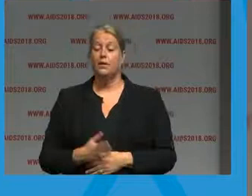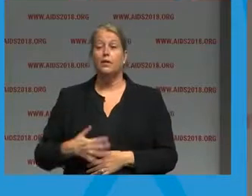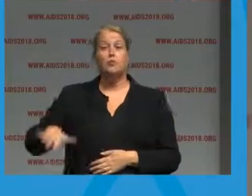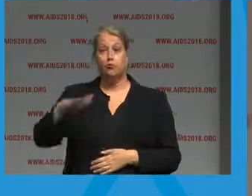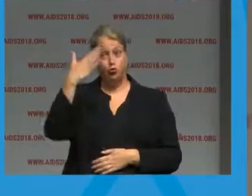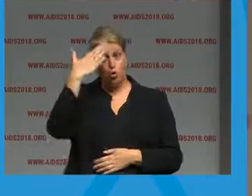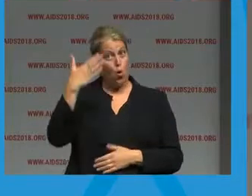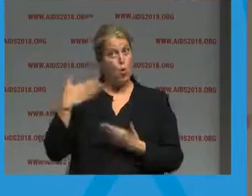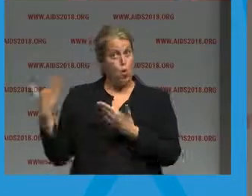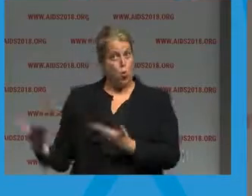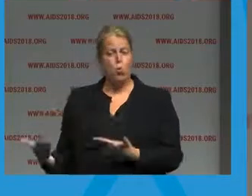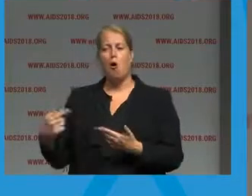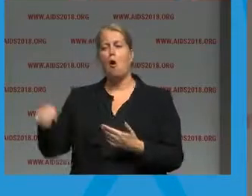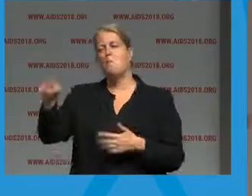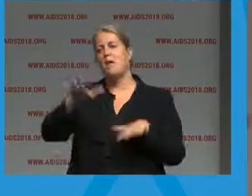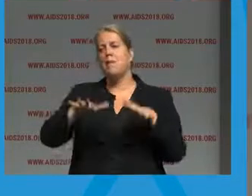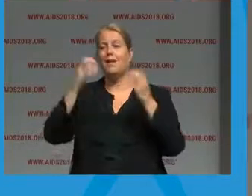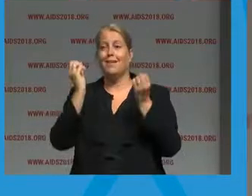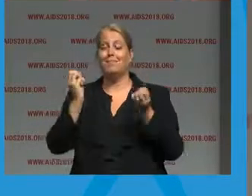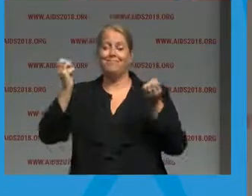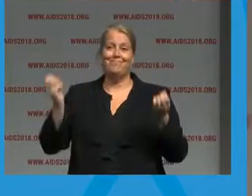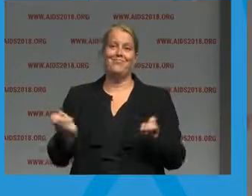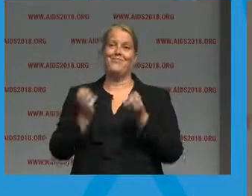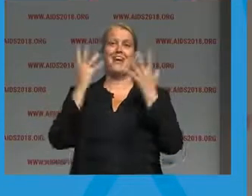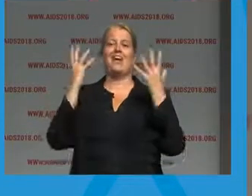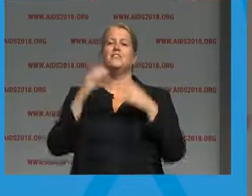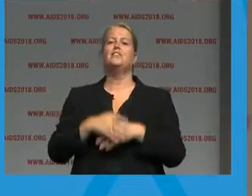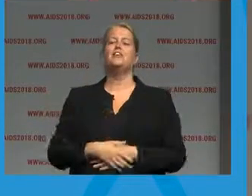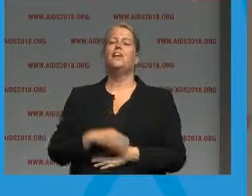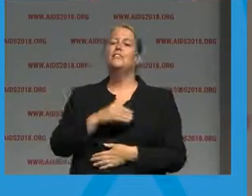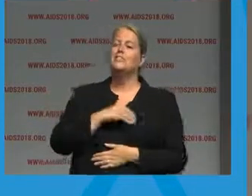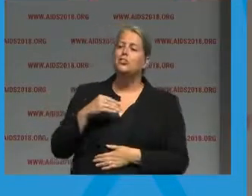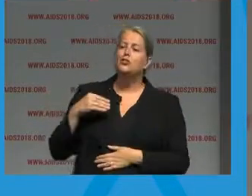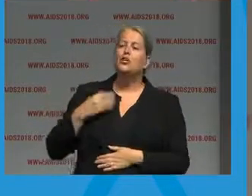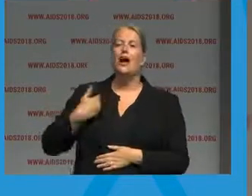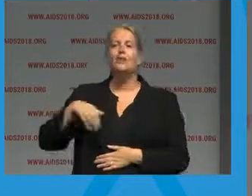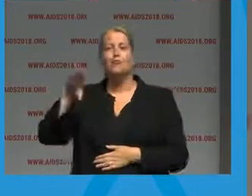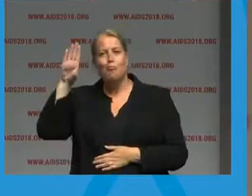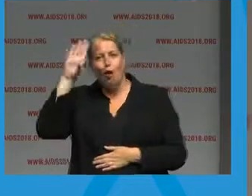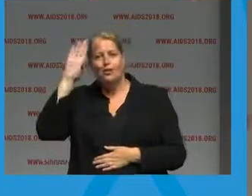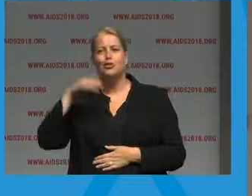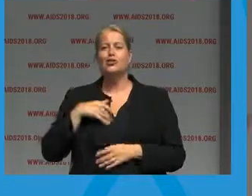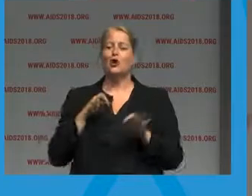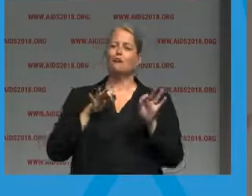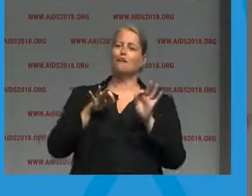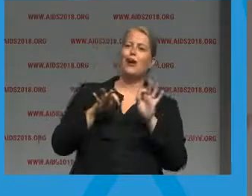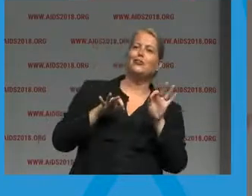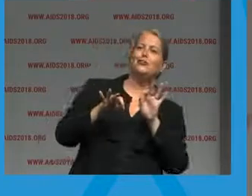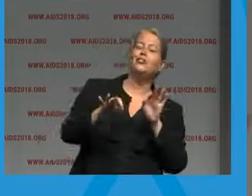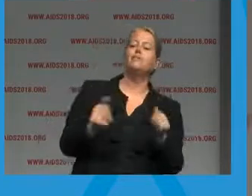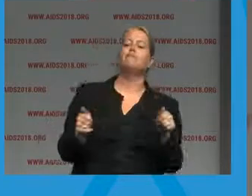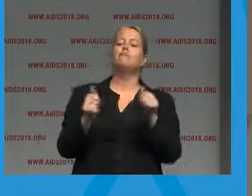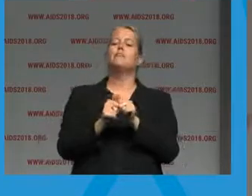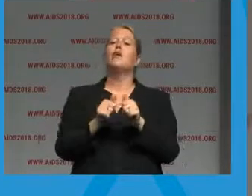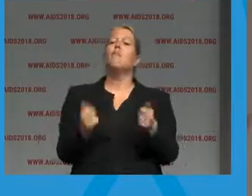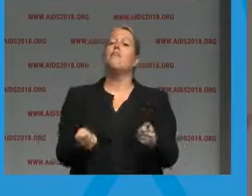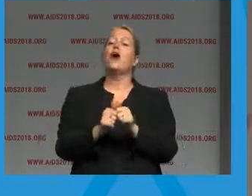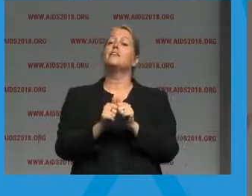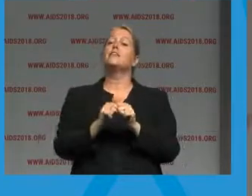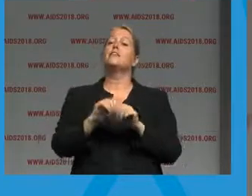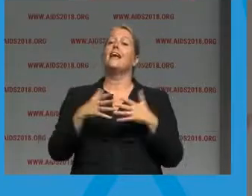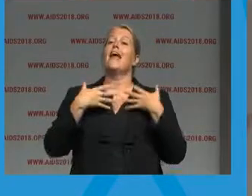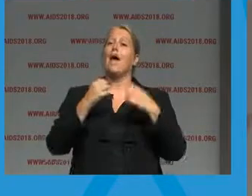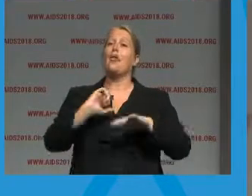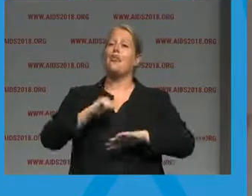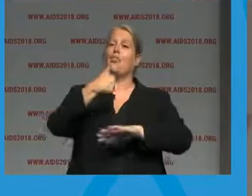know or need a refresher, Paul, physician, anthropologist, chief strategist, and co-founder of Partners in Health,